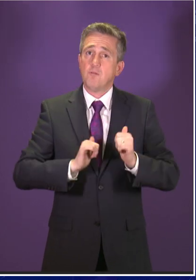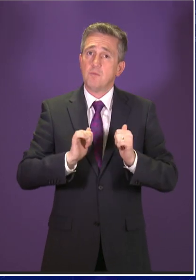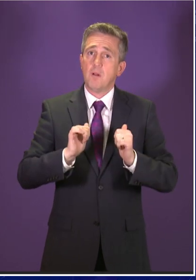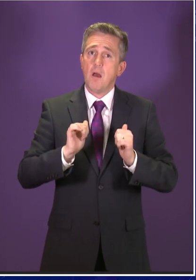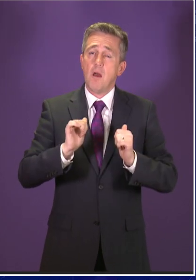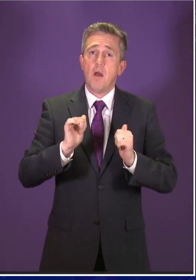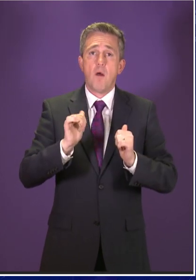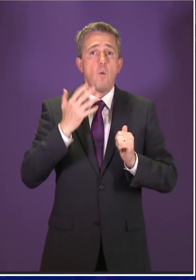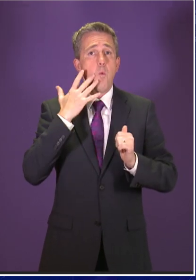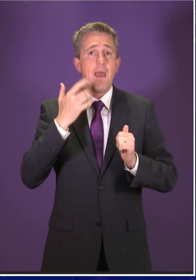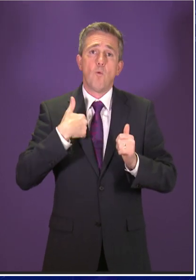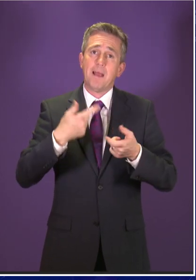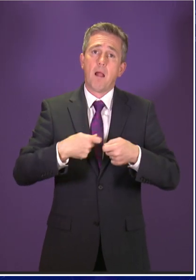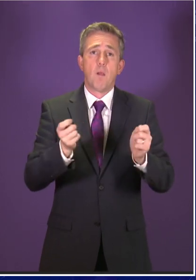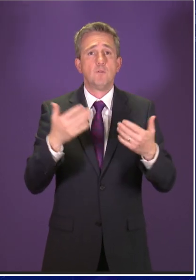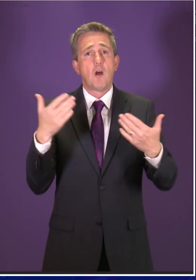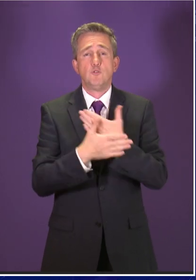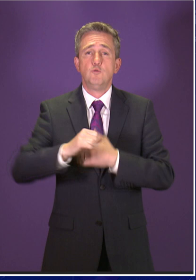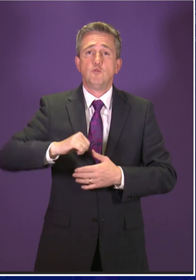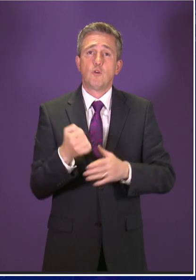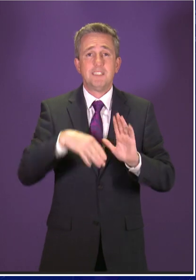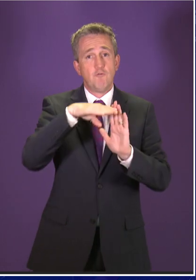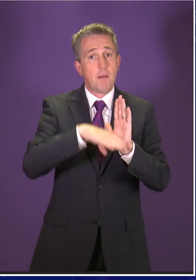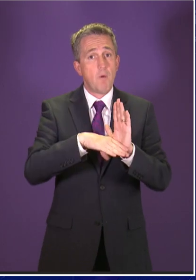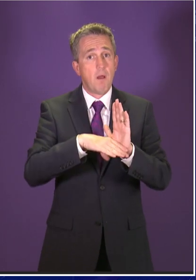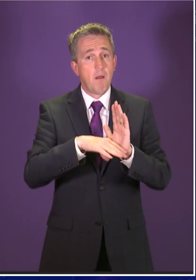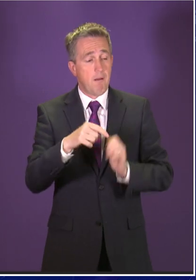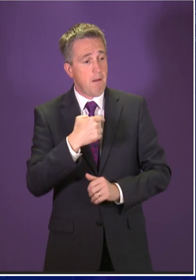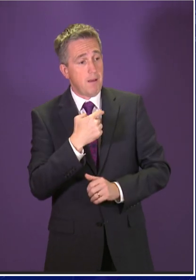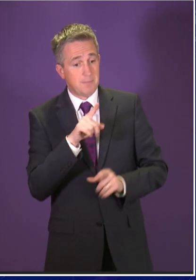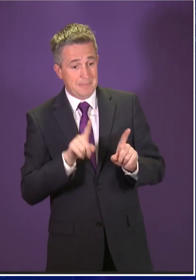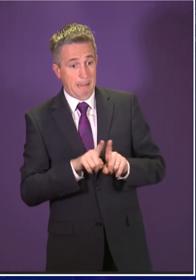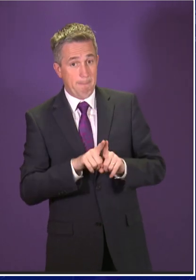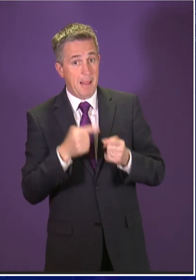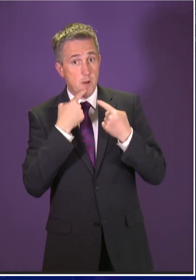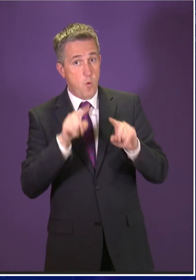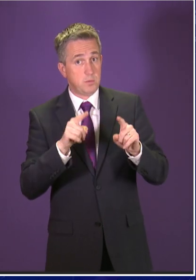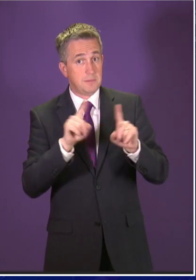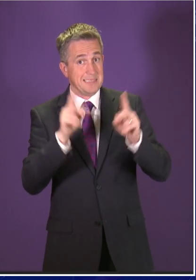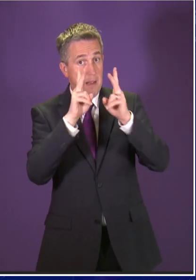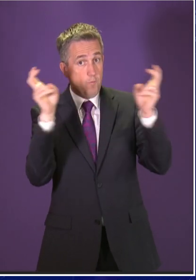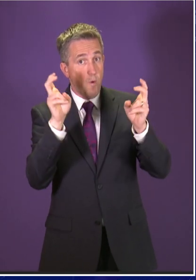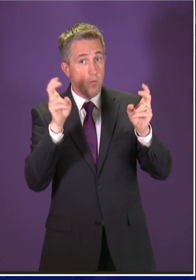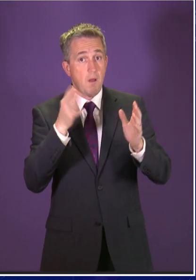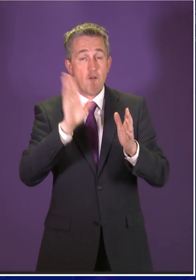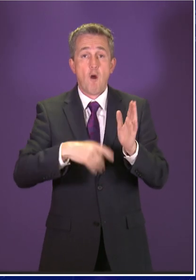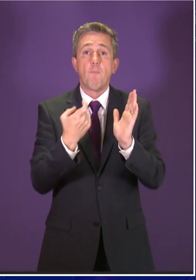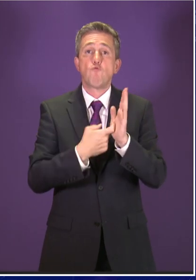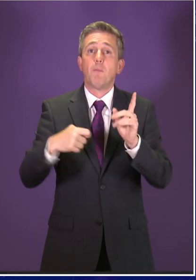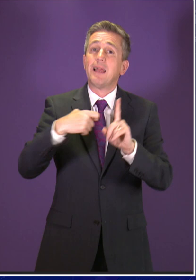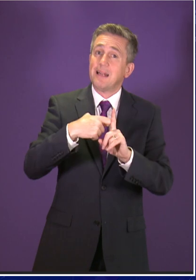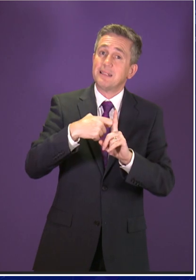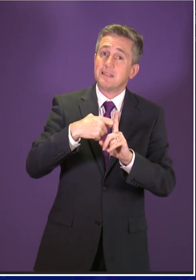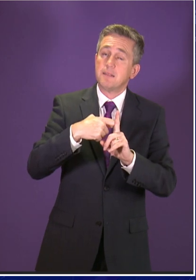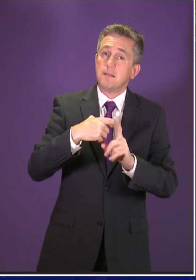launched our new national framework, I quoted that very passage of Robert Kennedy that we've just heard from Jonathan Mills. So